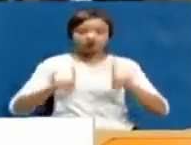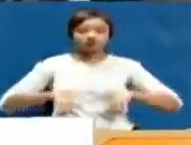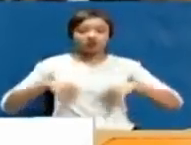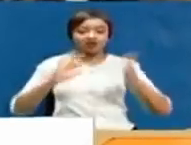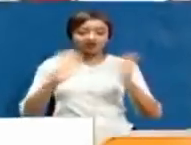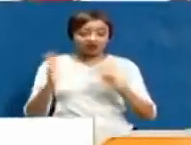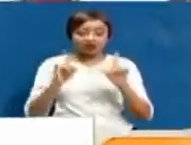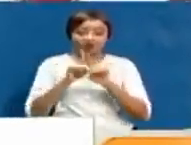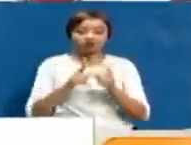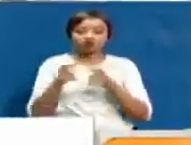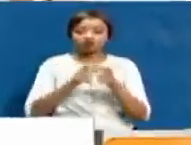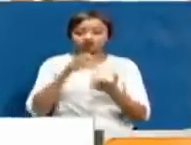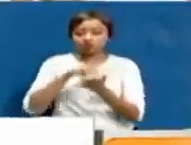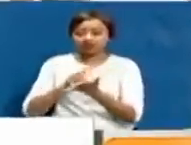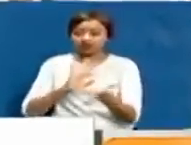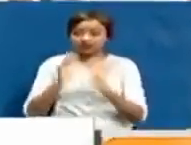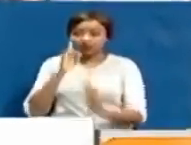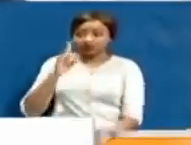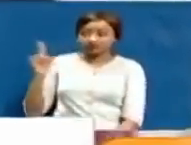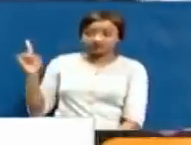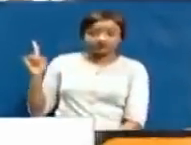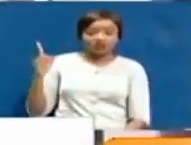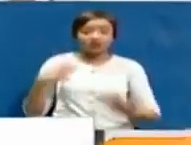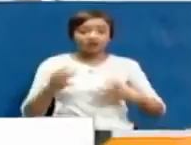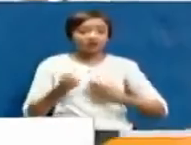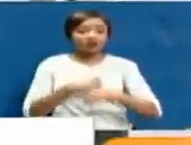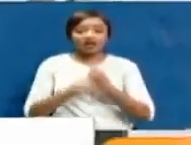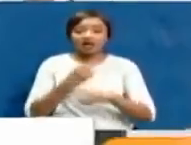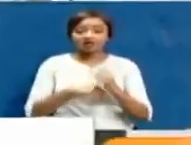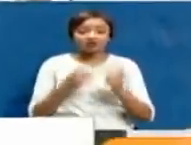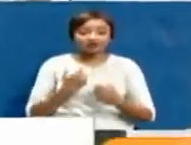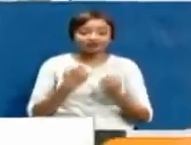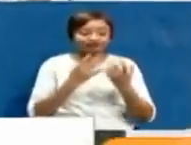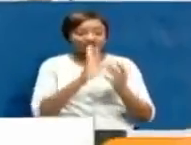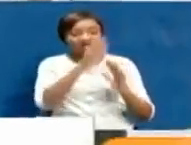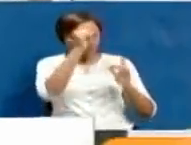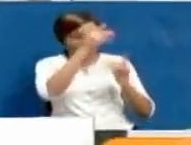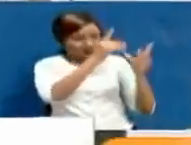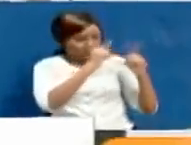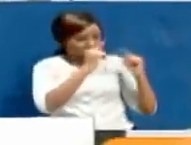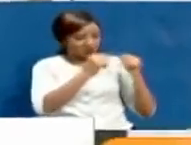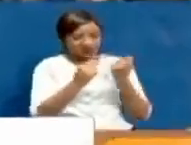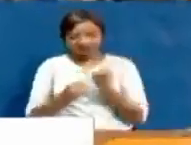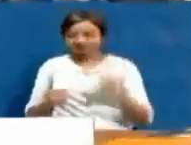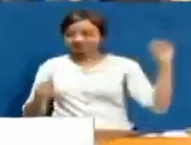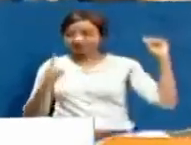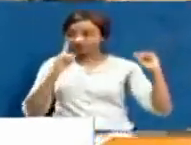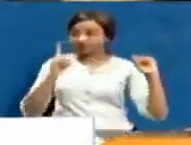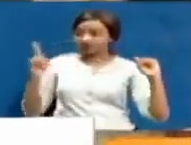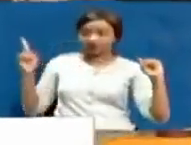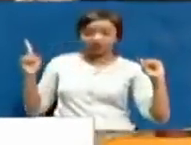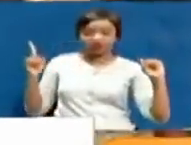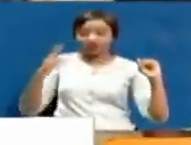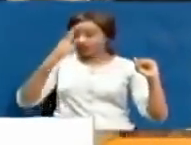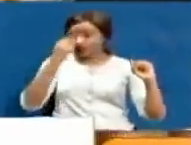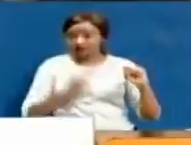to manage the cases. The picture of people going against directives issued by the government can be recaptured in the counties